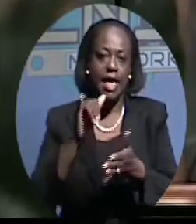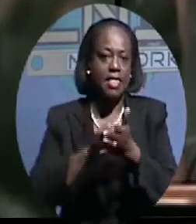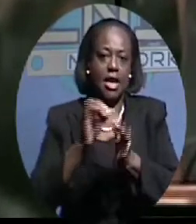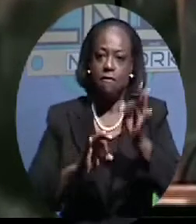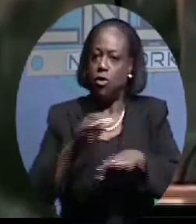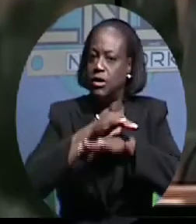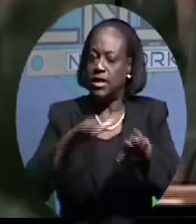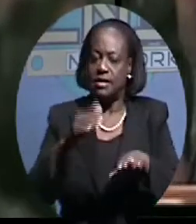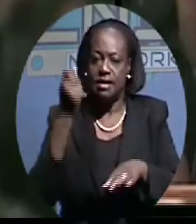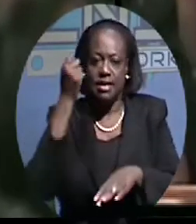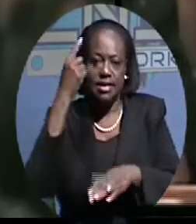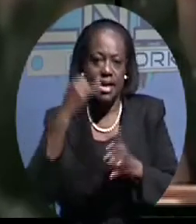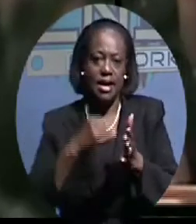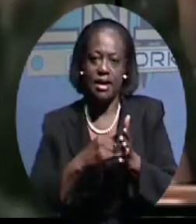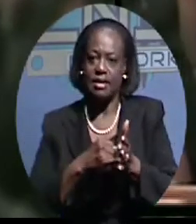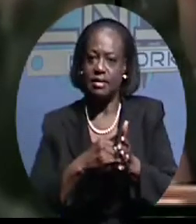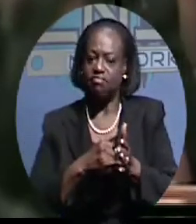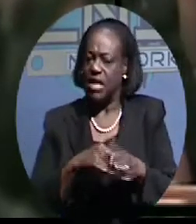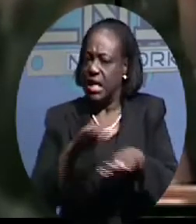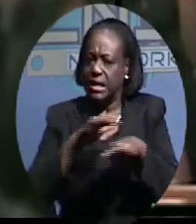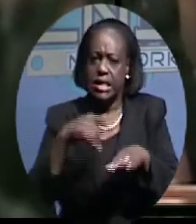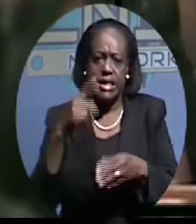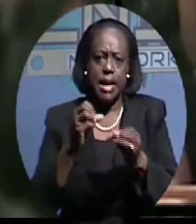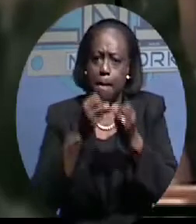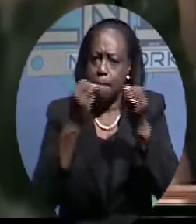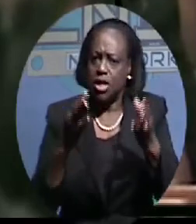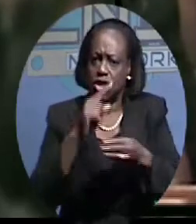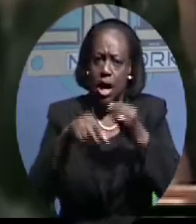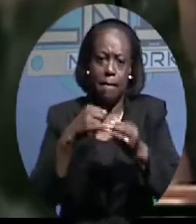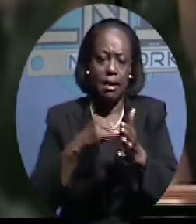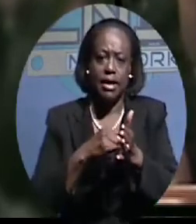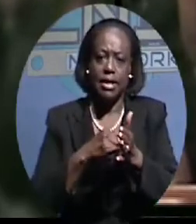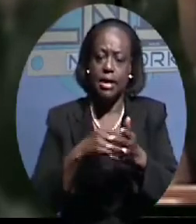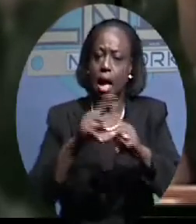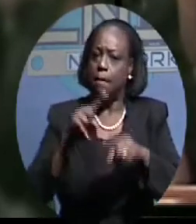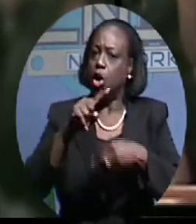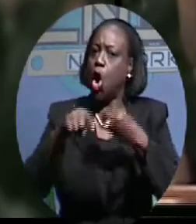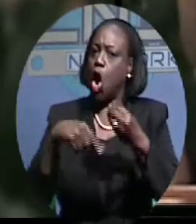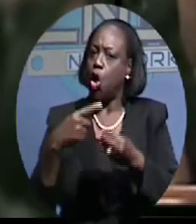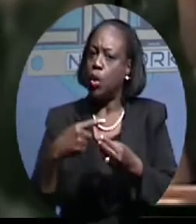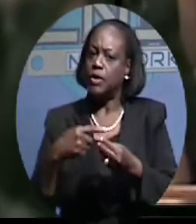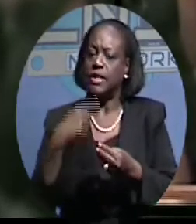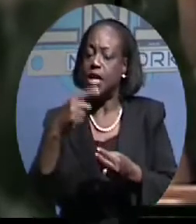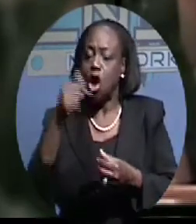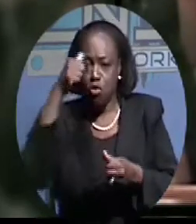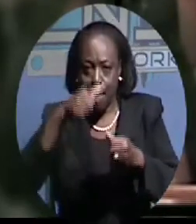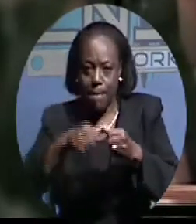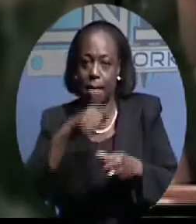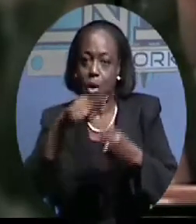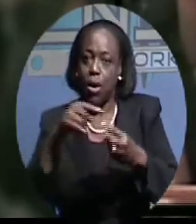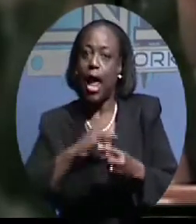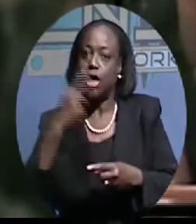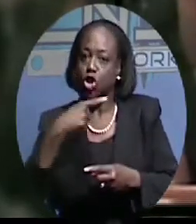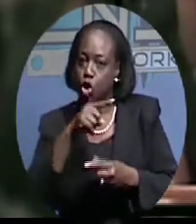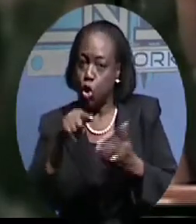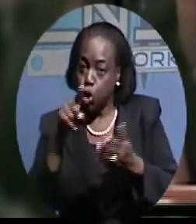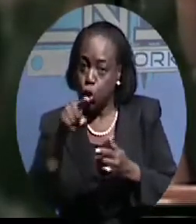understand it, he wouldn't say much about it. But he would always refer to it. Remember when I told you this?